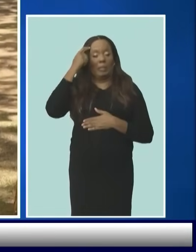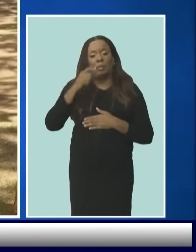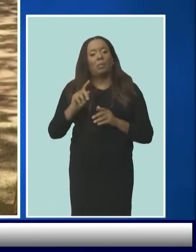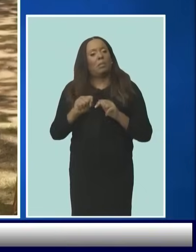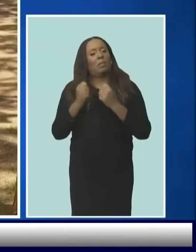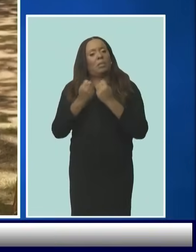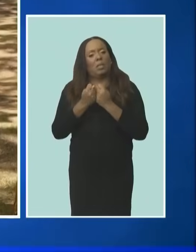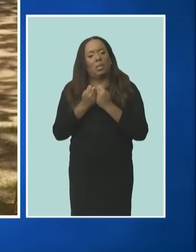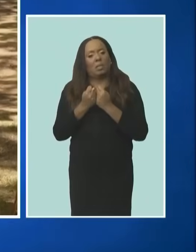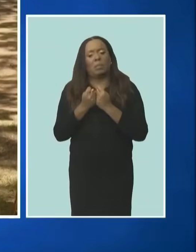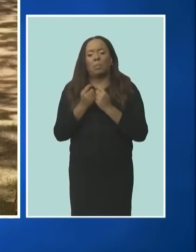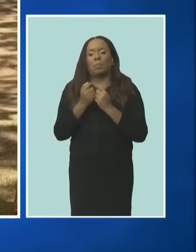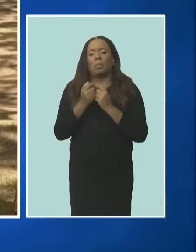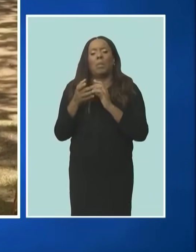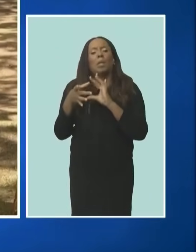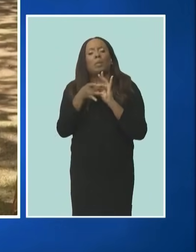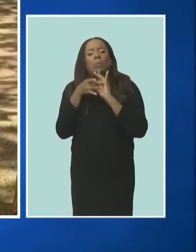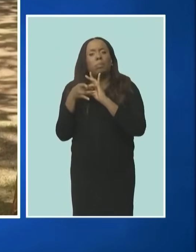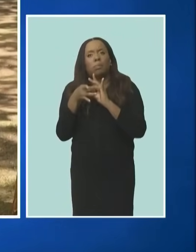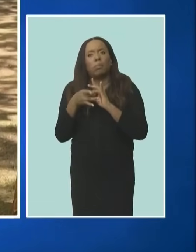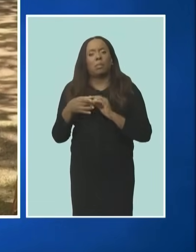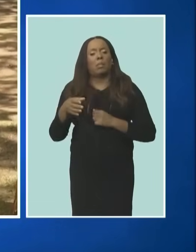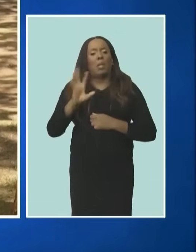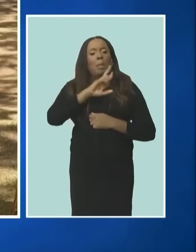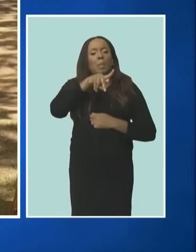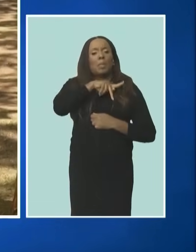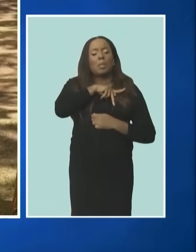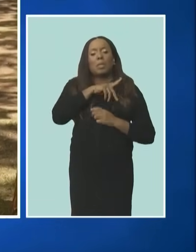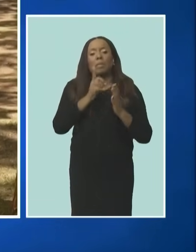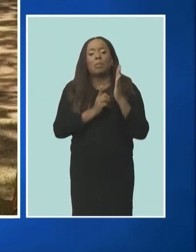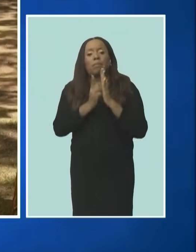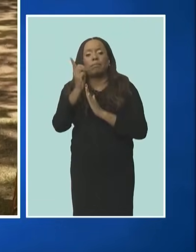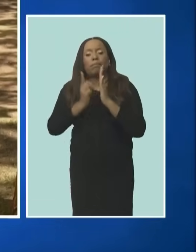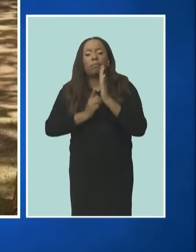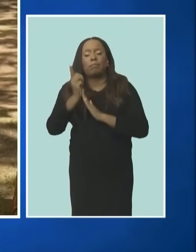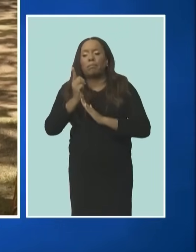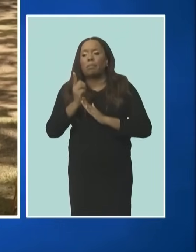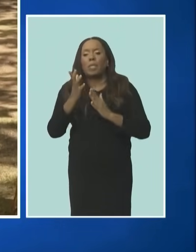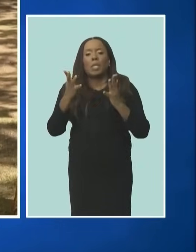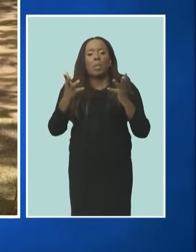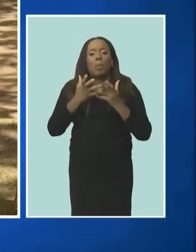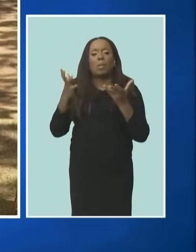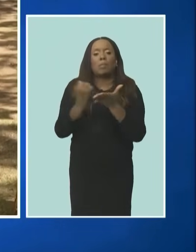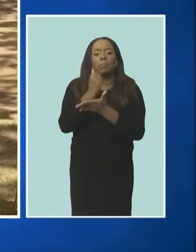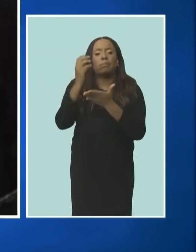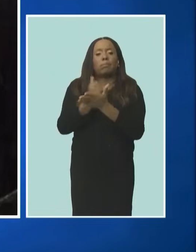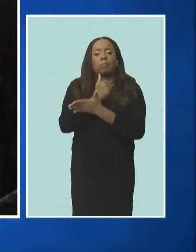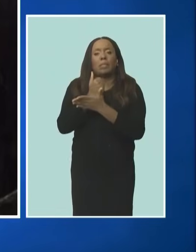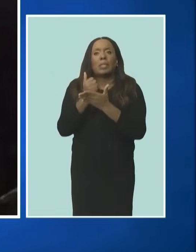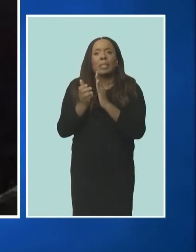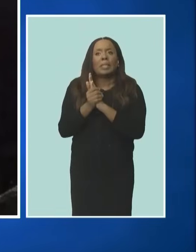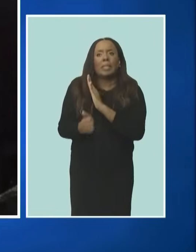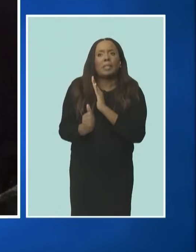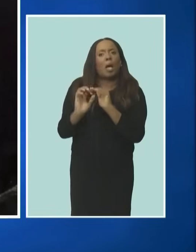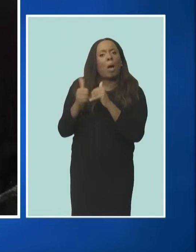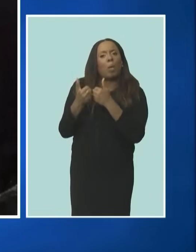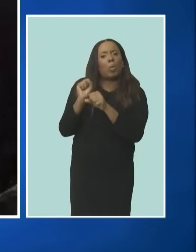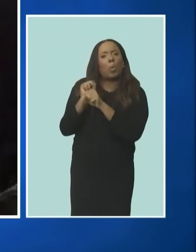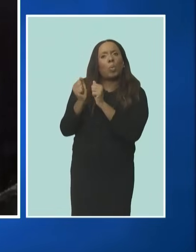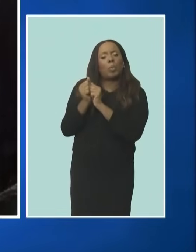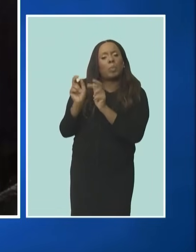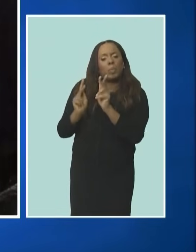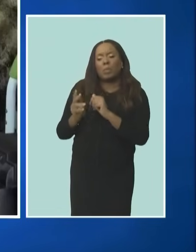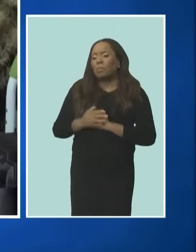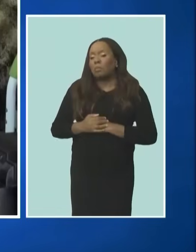general personality development too, and having the skills to be able to work with other persons. Because you work with other people at work and